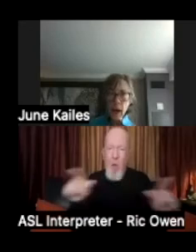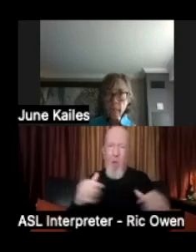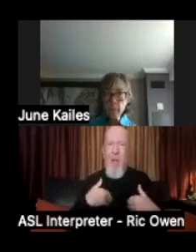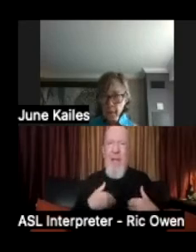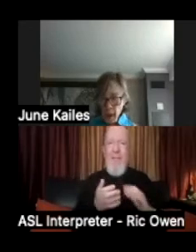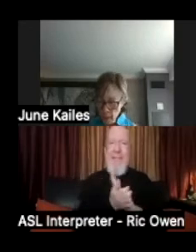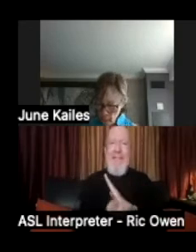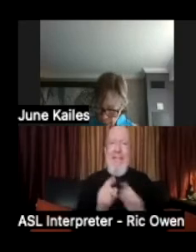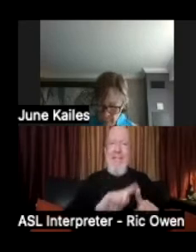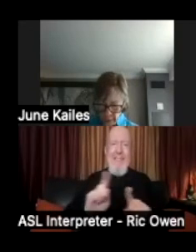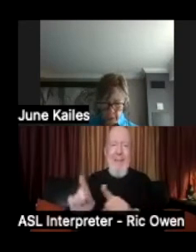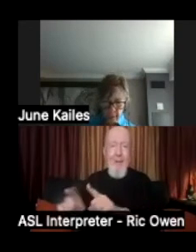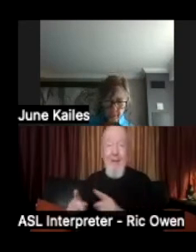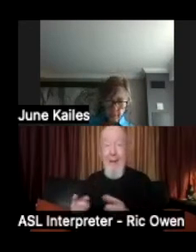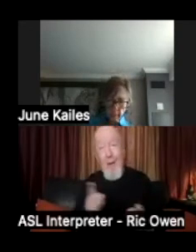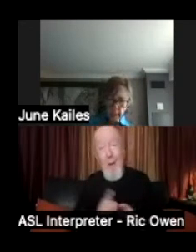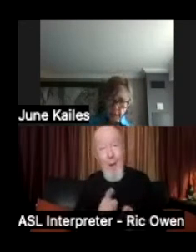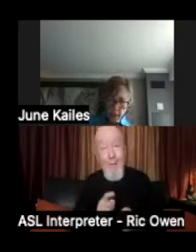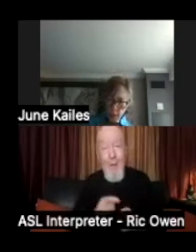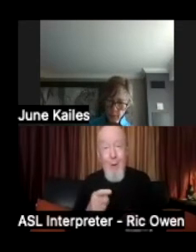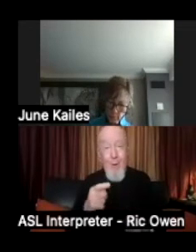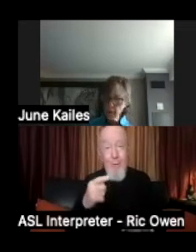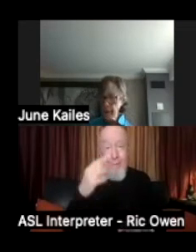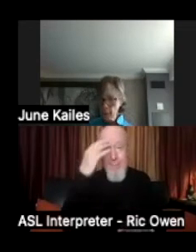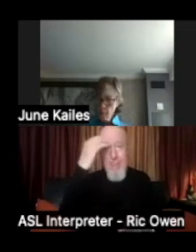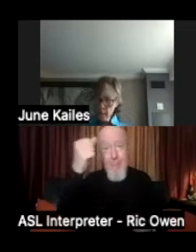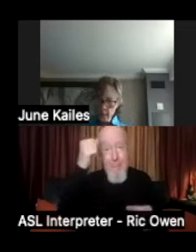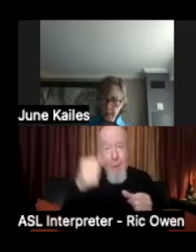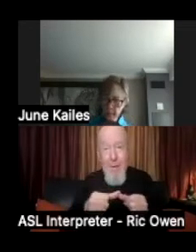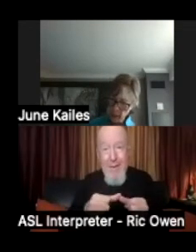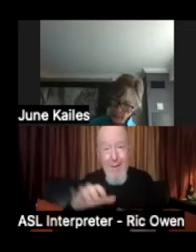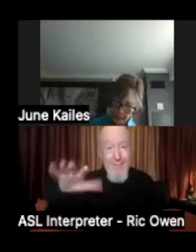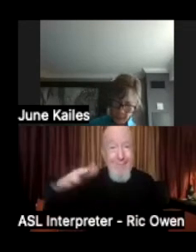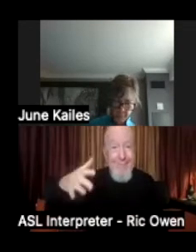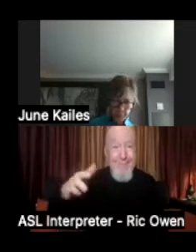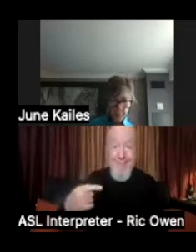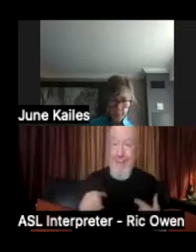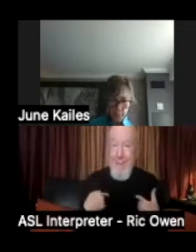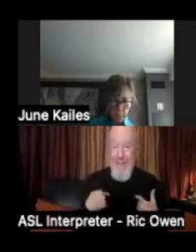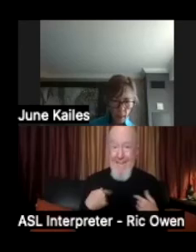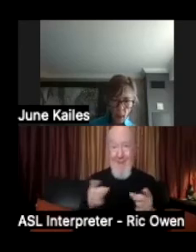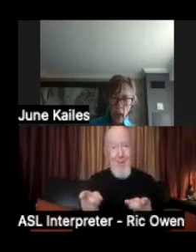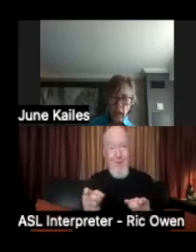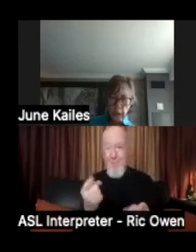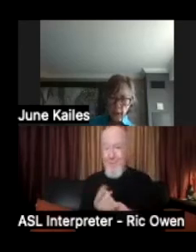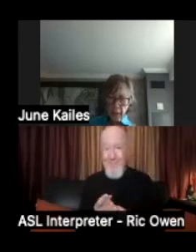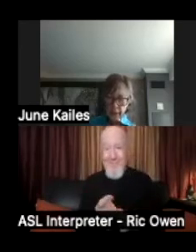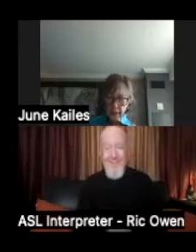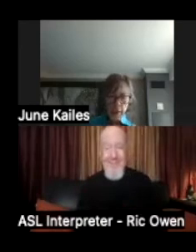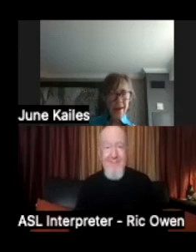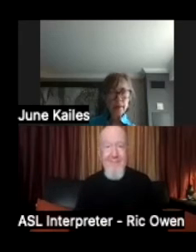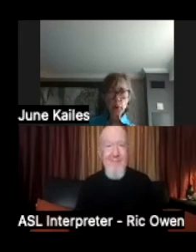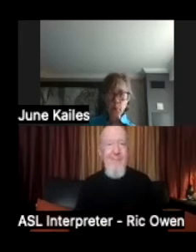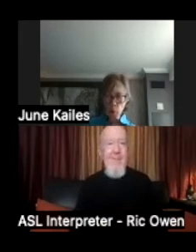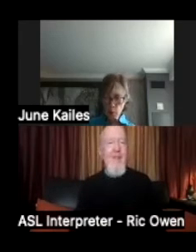and unreliable memories. So, well, that would be you and me. So let's